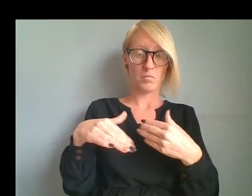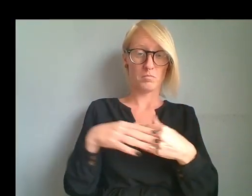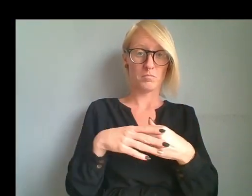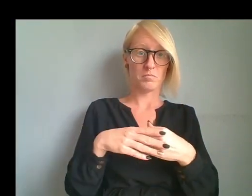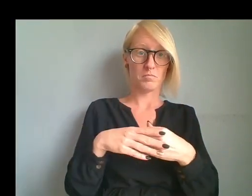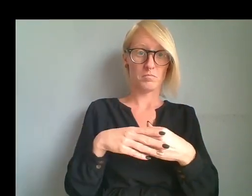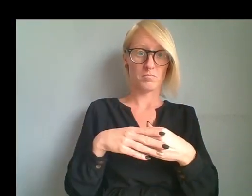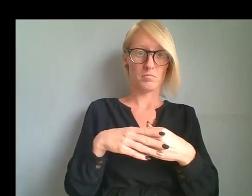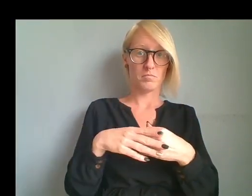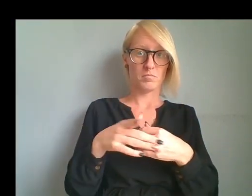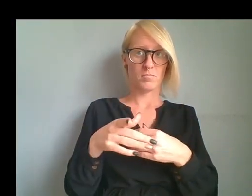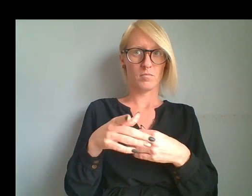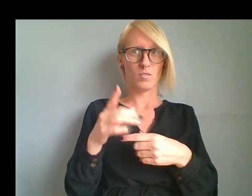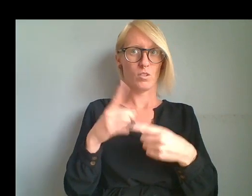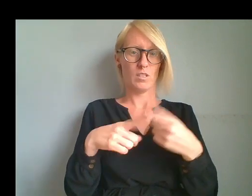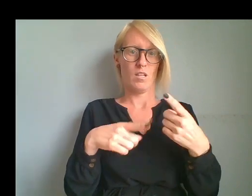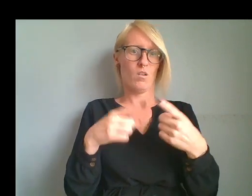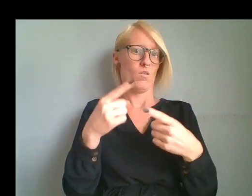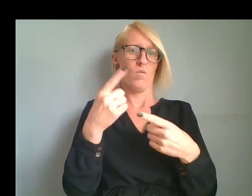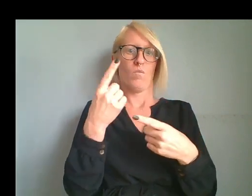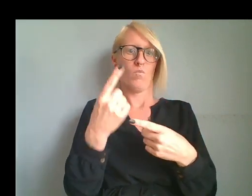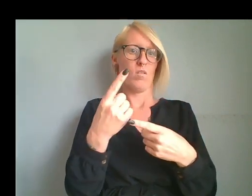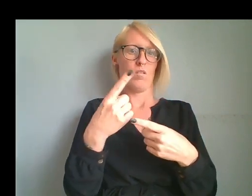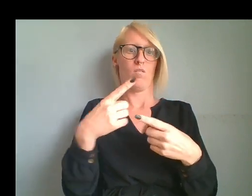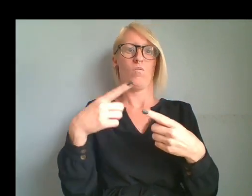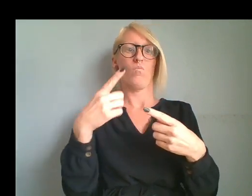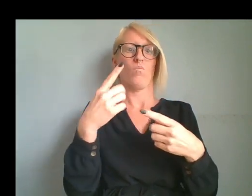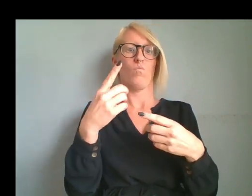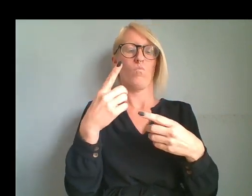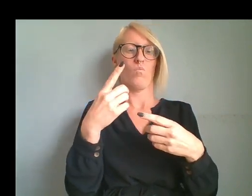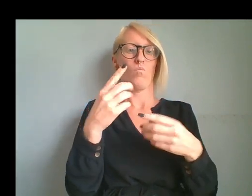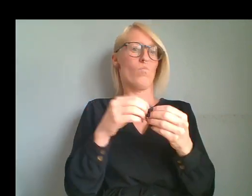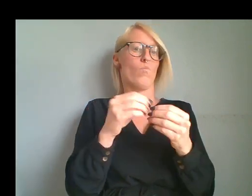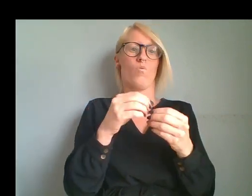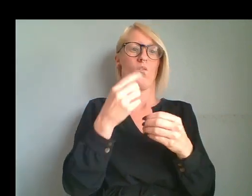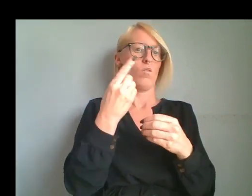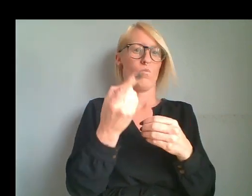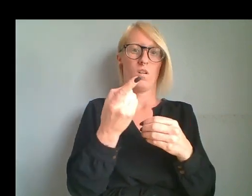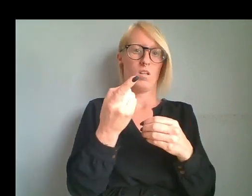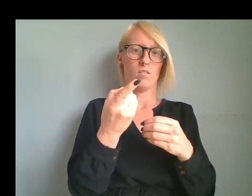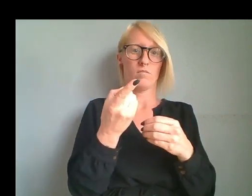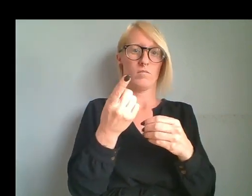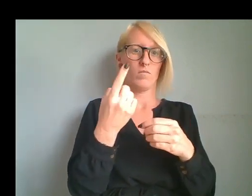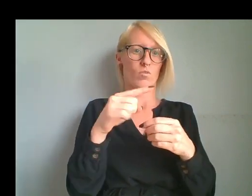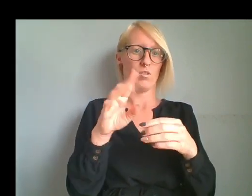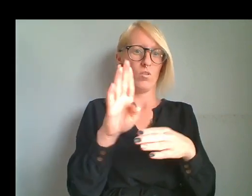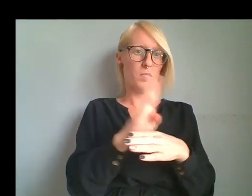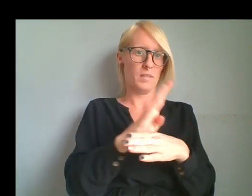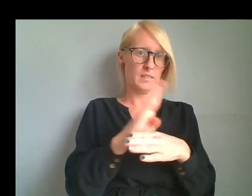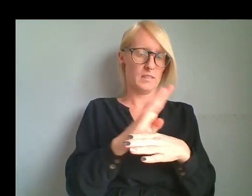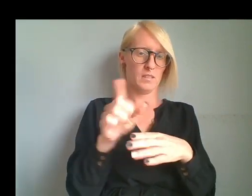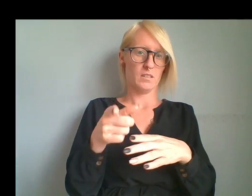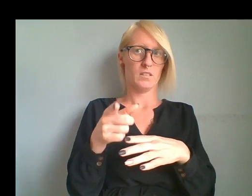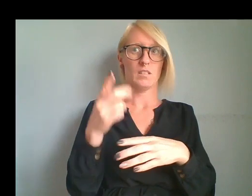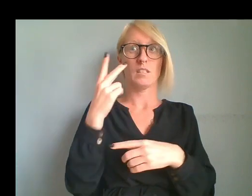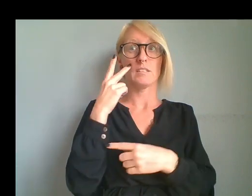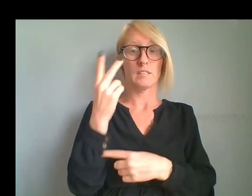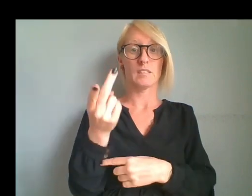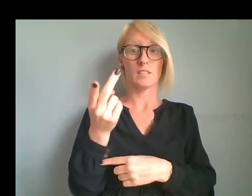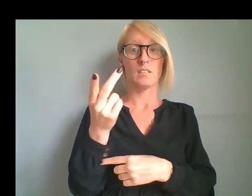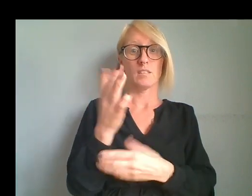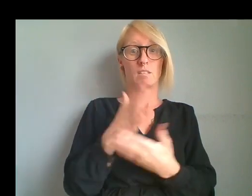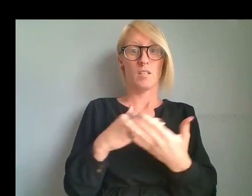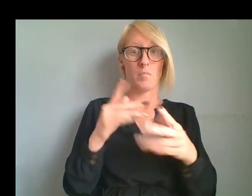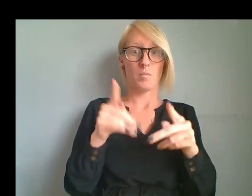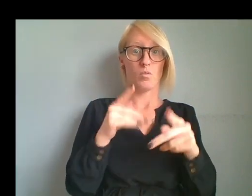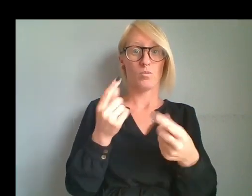You can't have more than one account, right? A personal and a business. Yes, you can have more than one account. I've seen some people do that too, is you'll